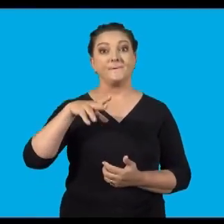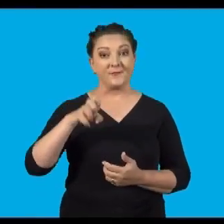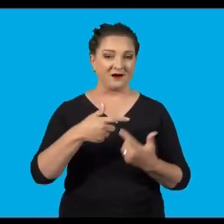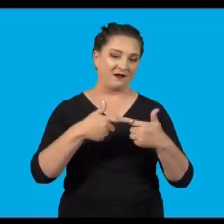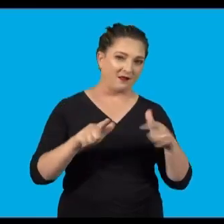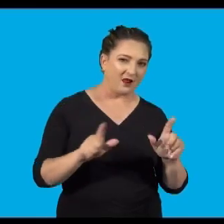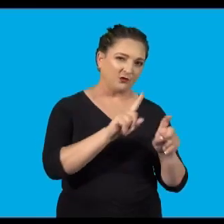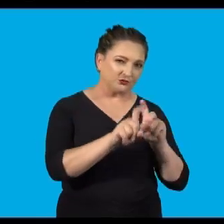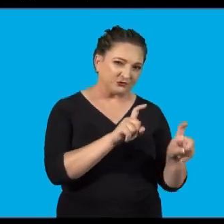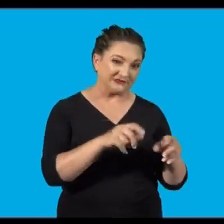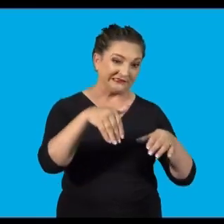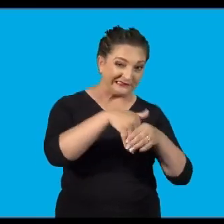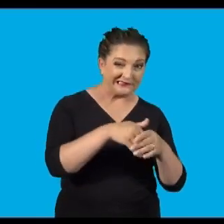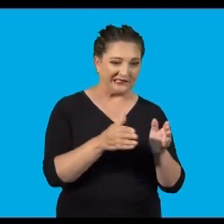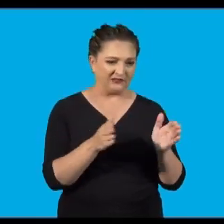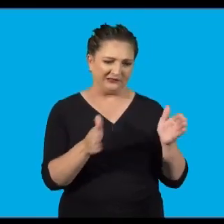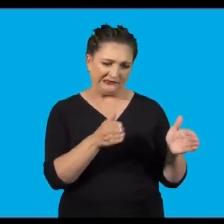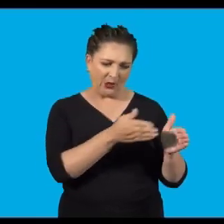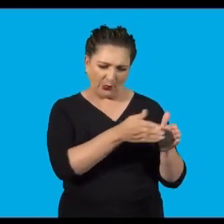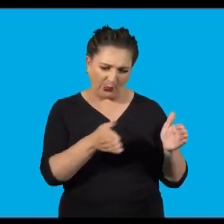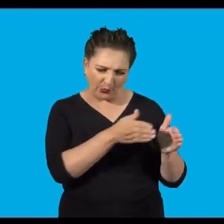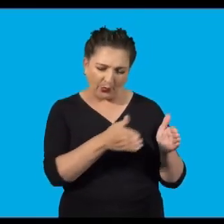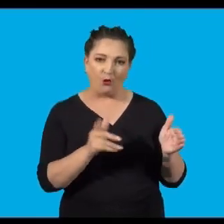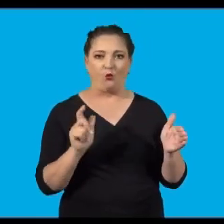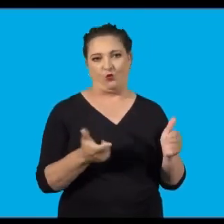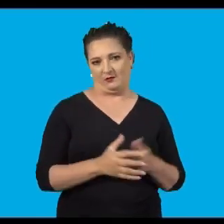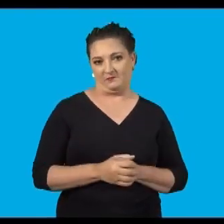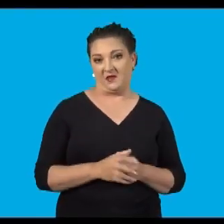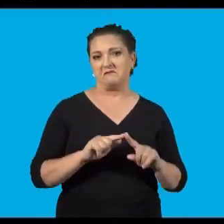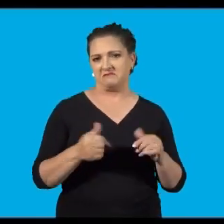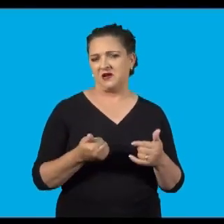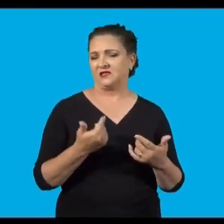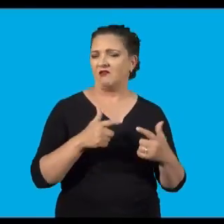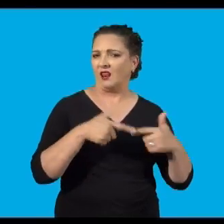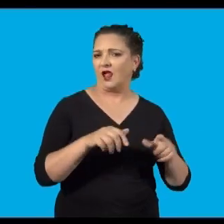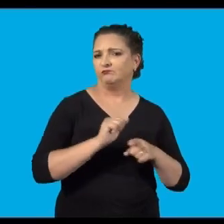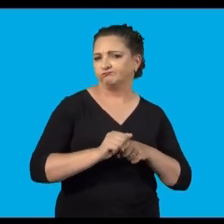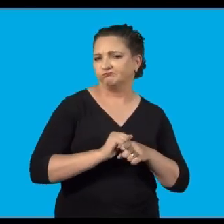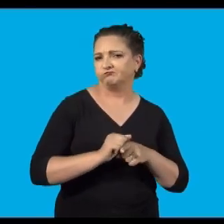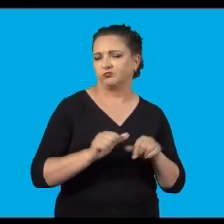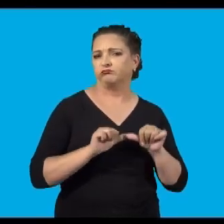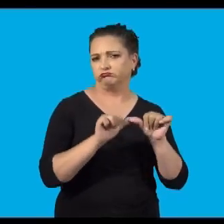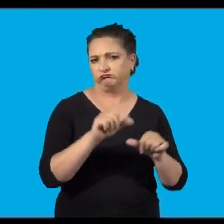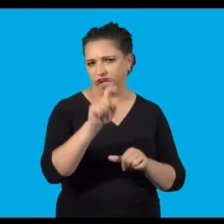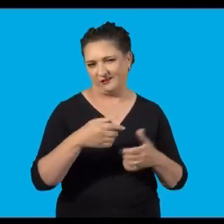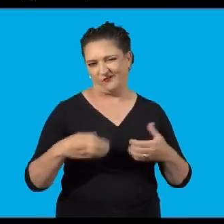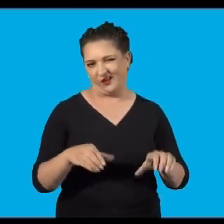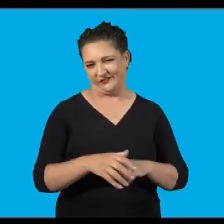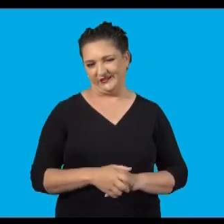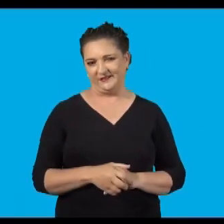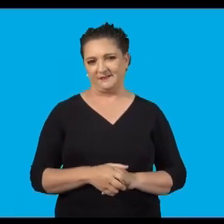question requires, and they also need to have continued practice in language activities. All